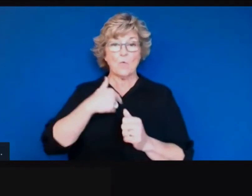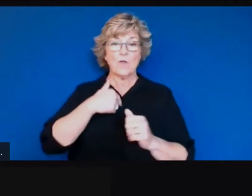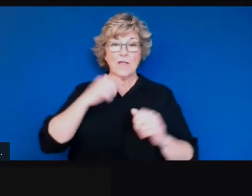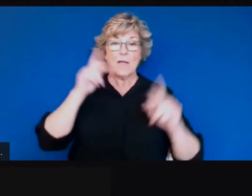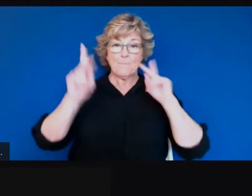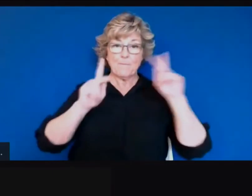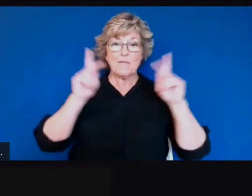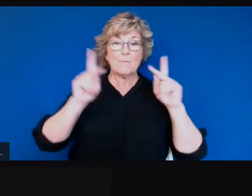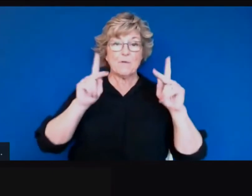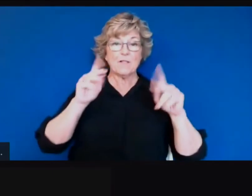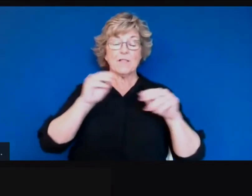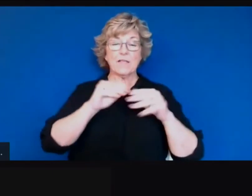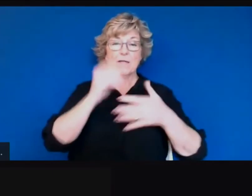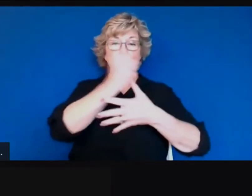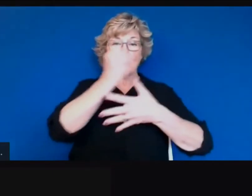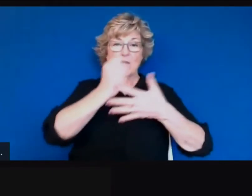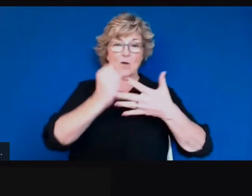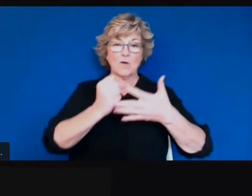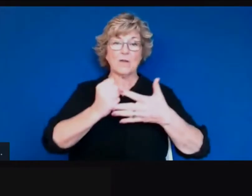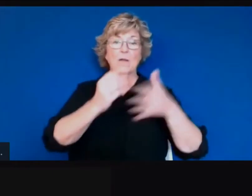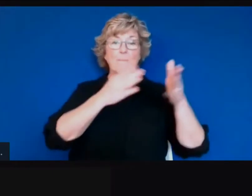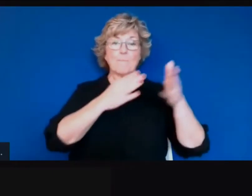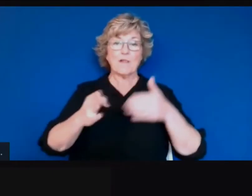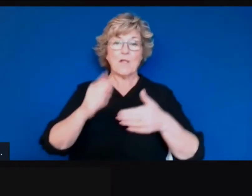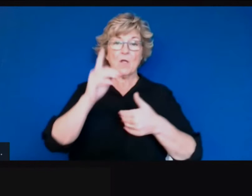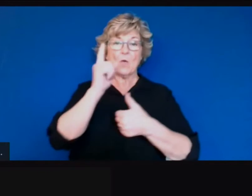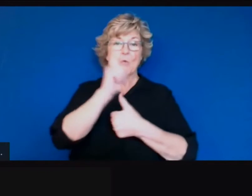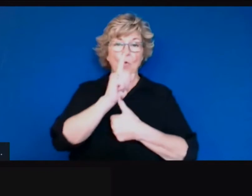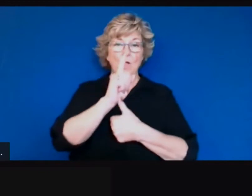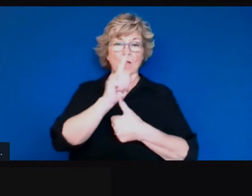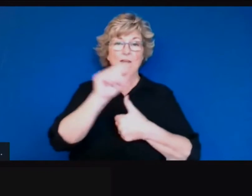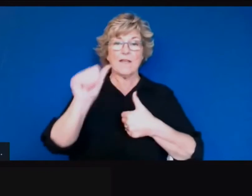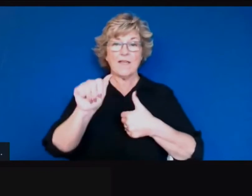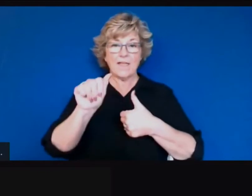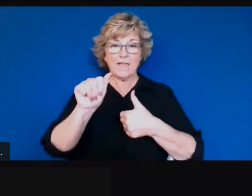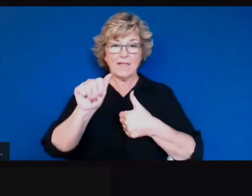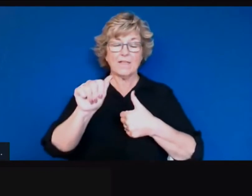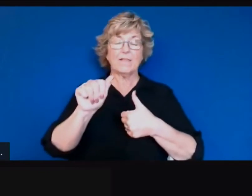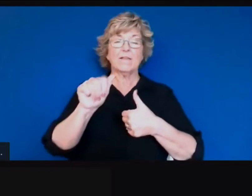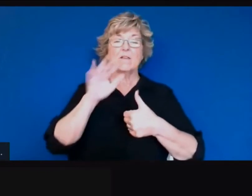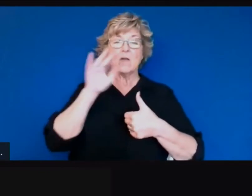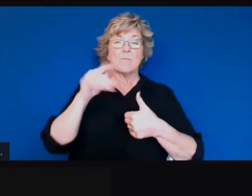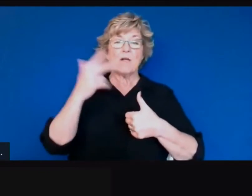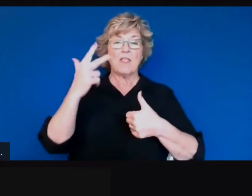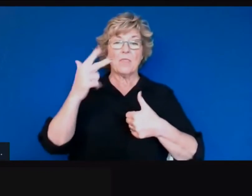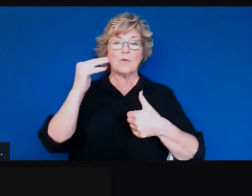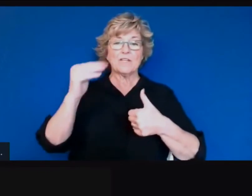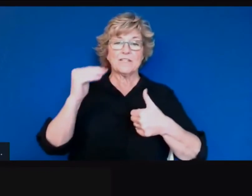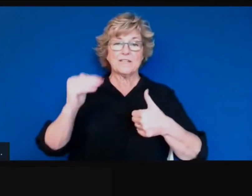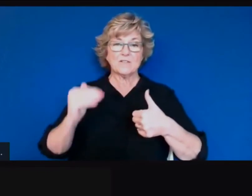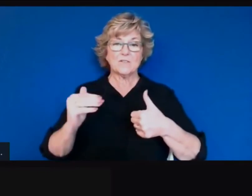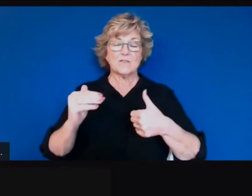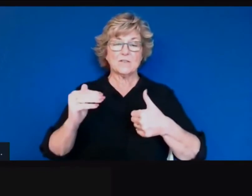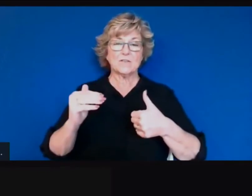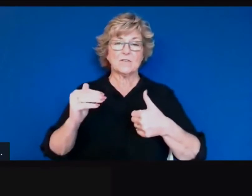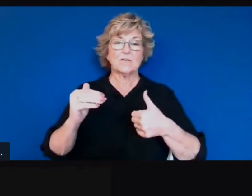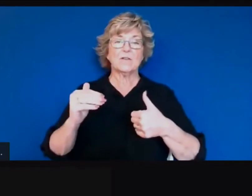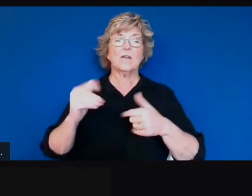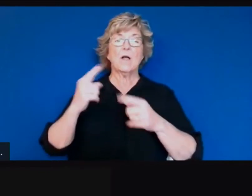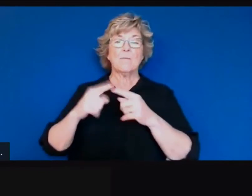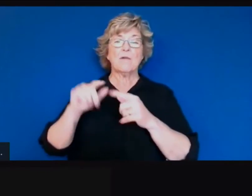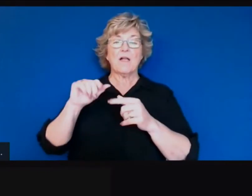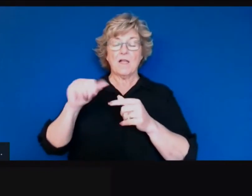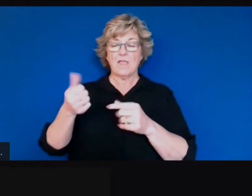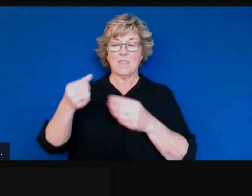priority, Plan 1A. And as Dr. Galley said, we talk about those 3 tiers. And within those tiers, there's